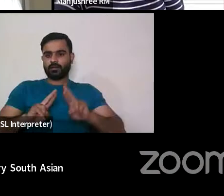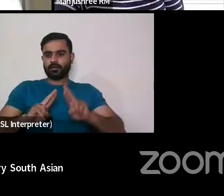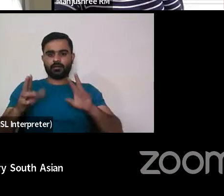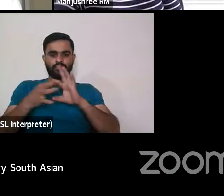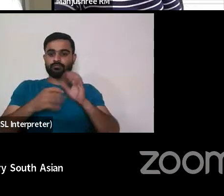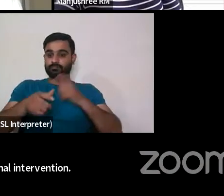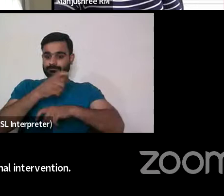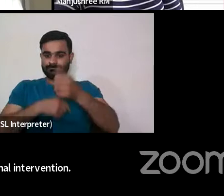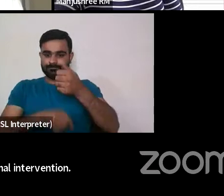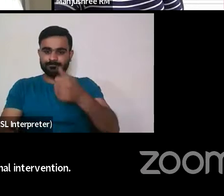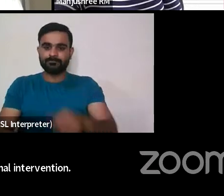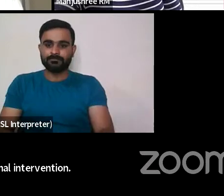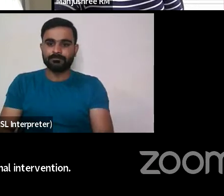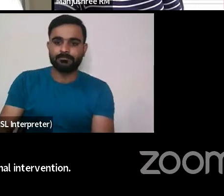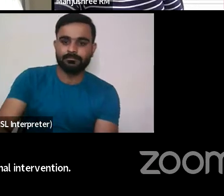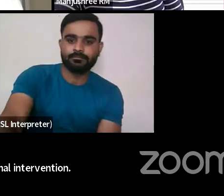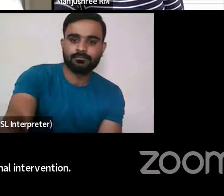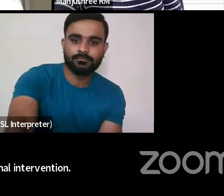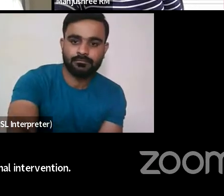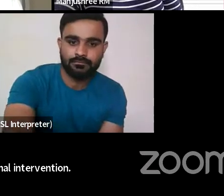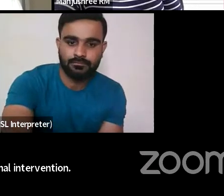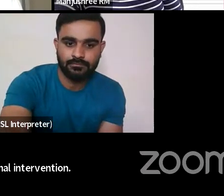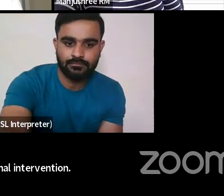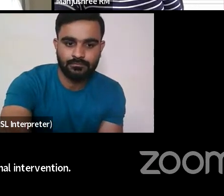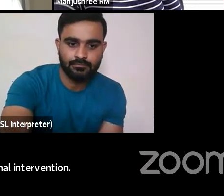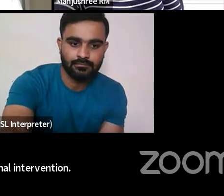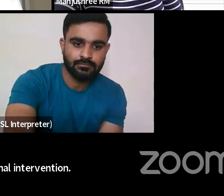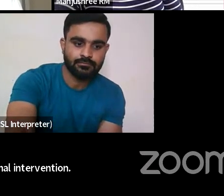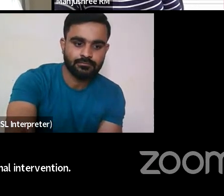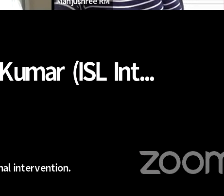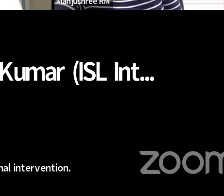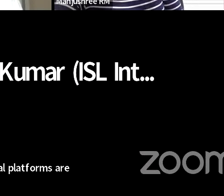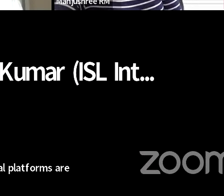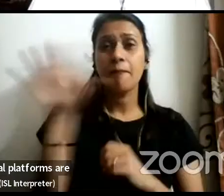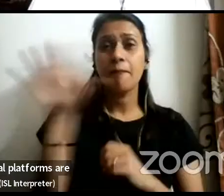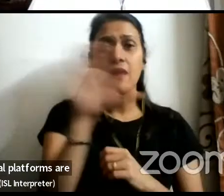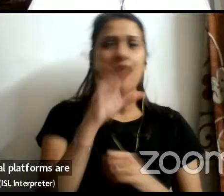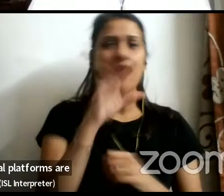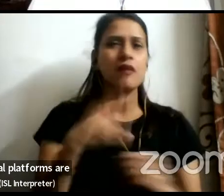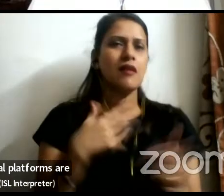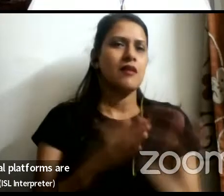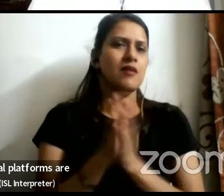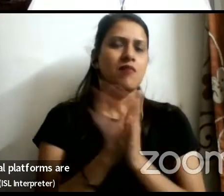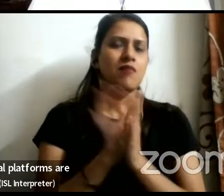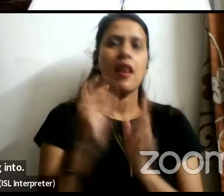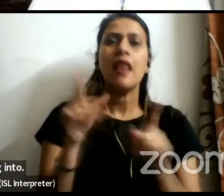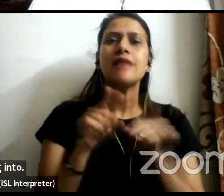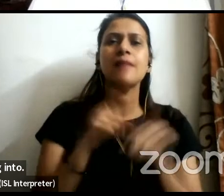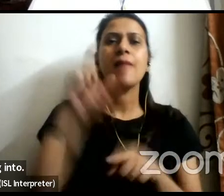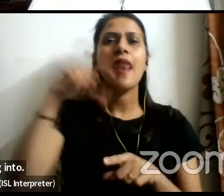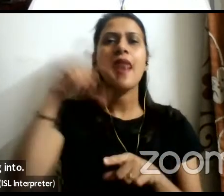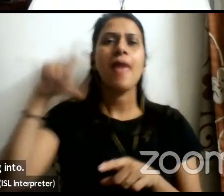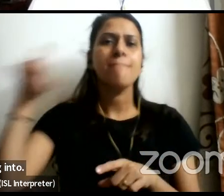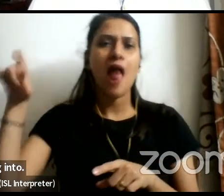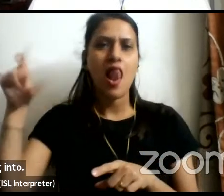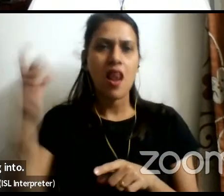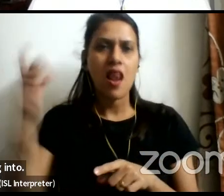also so small that international platforms are not that interested in going into, for instance, Nepal. So Nepal doesn't have